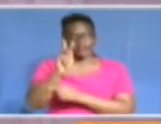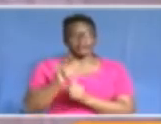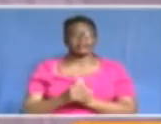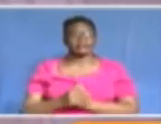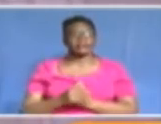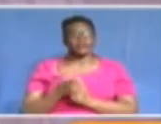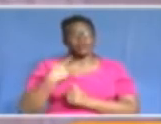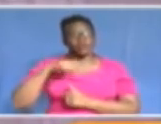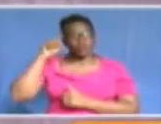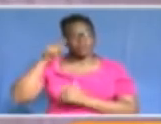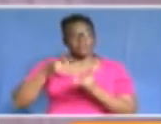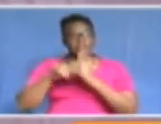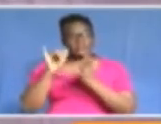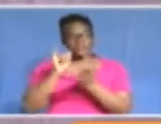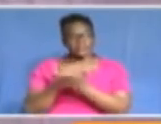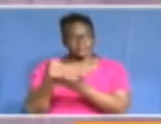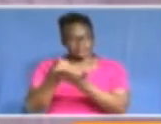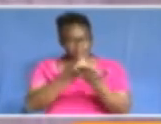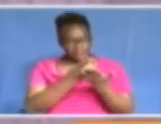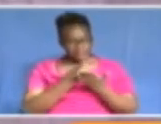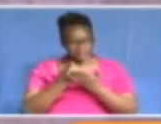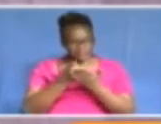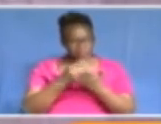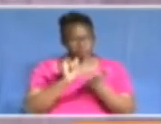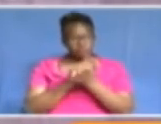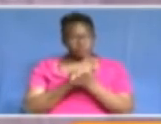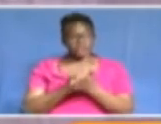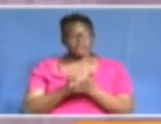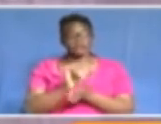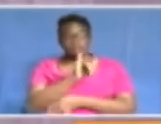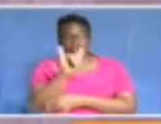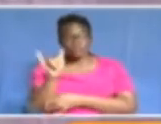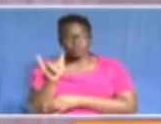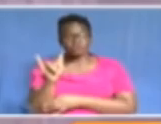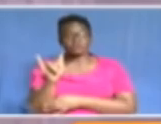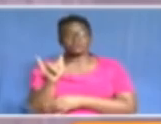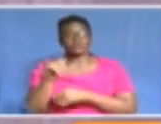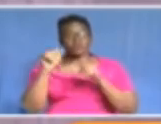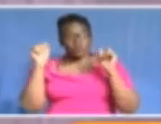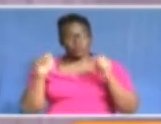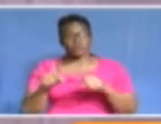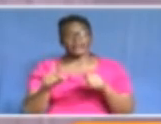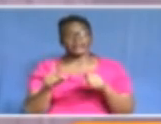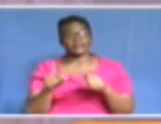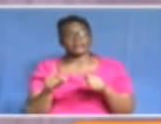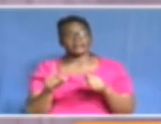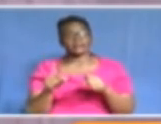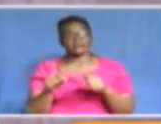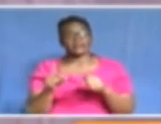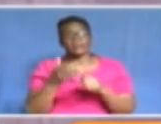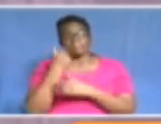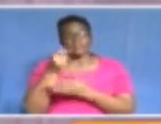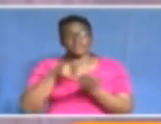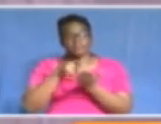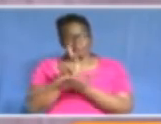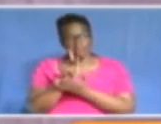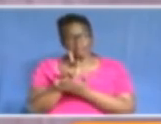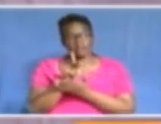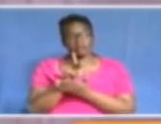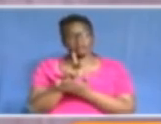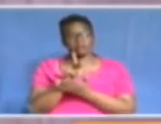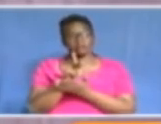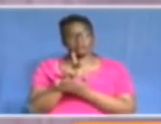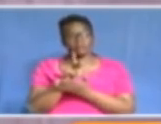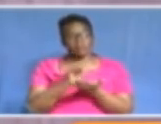need to begin that conversation so that those who can afford can pay